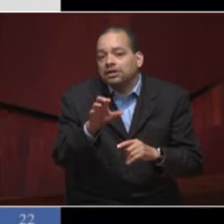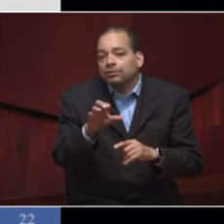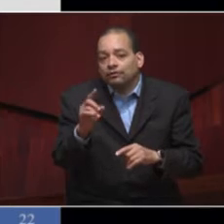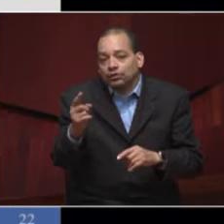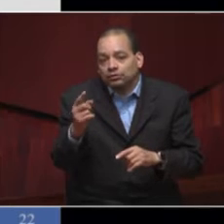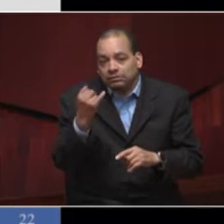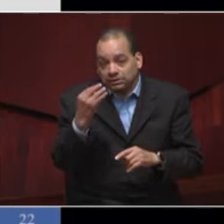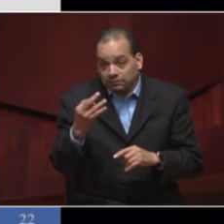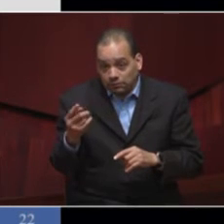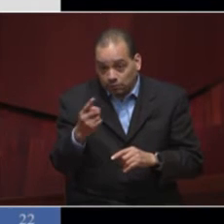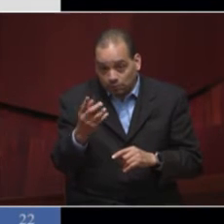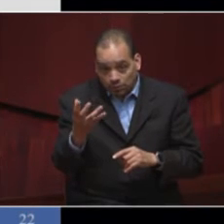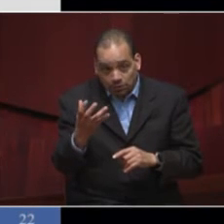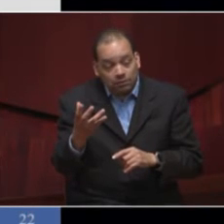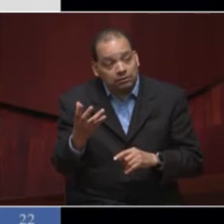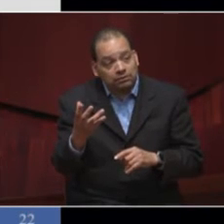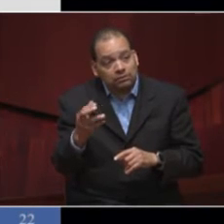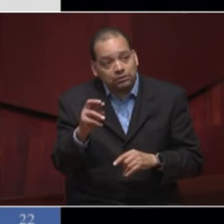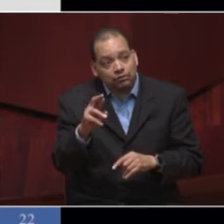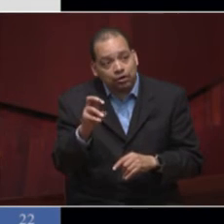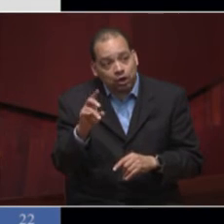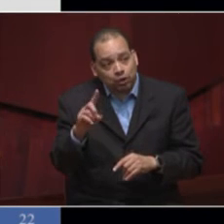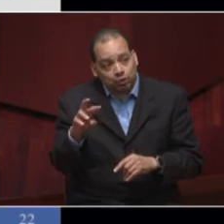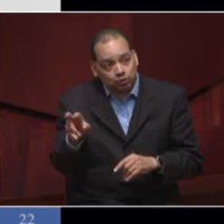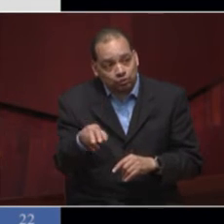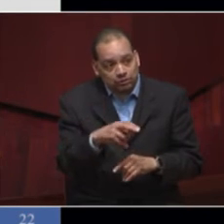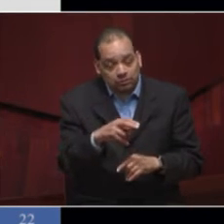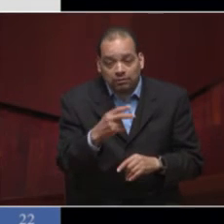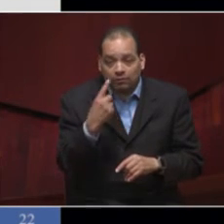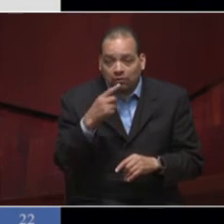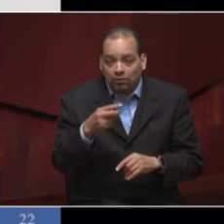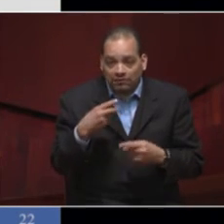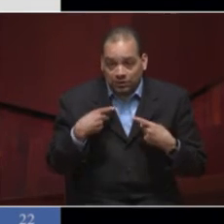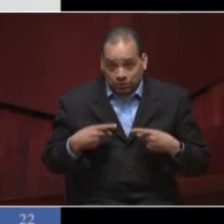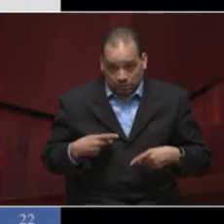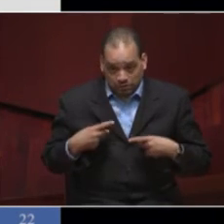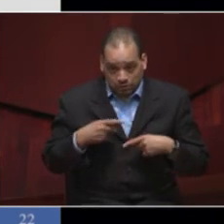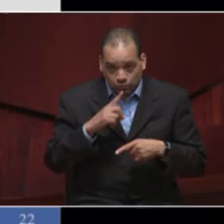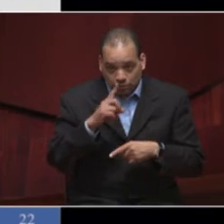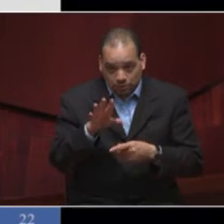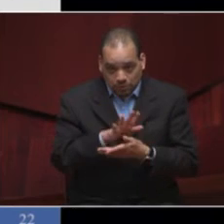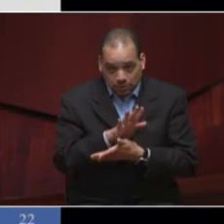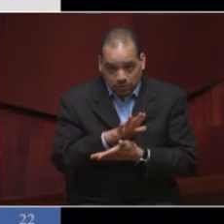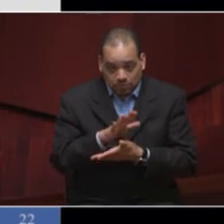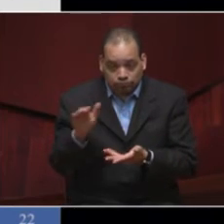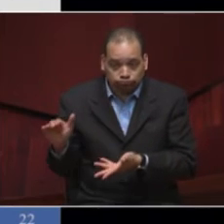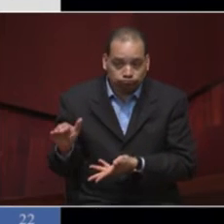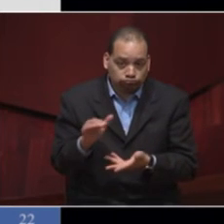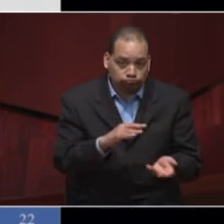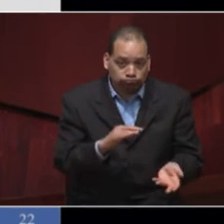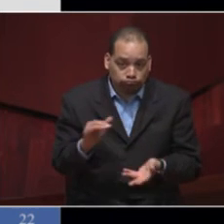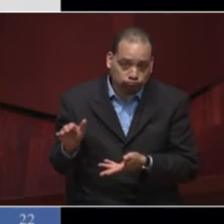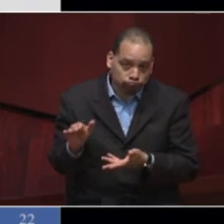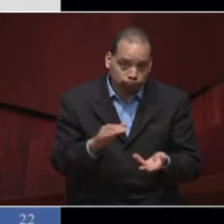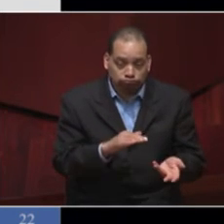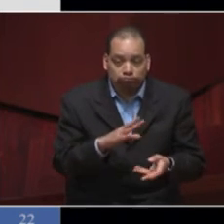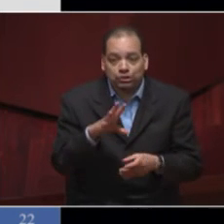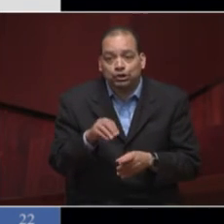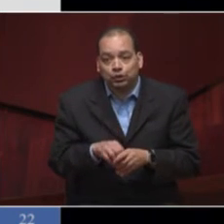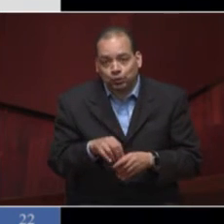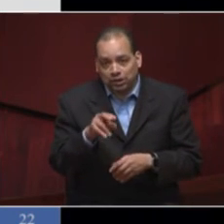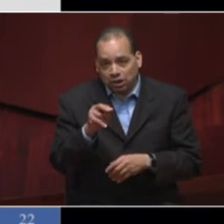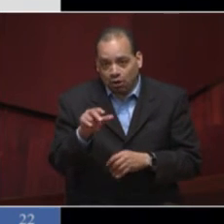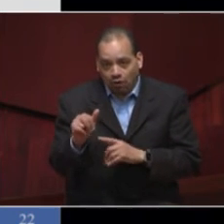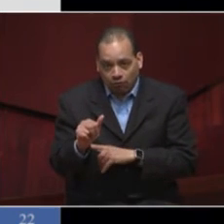records to be considered for physical transfer into NARA's holdings in